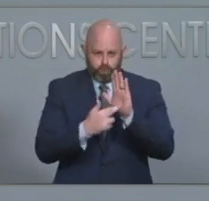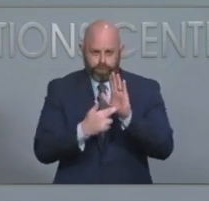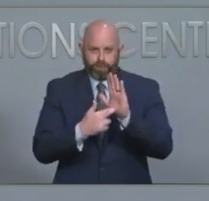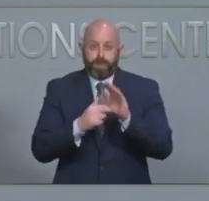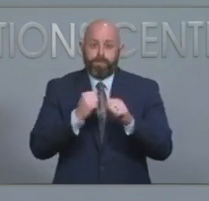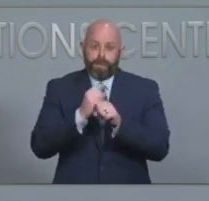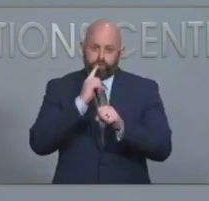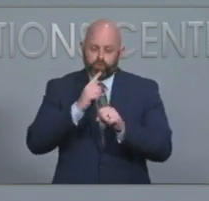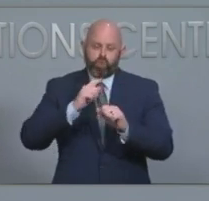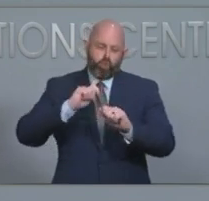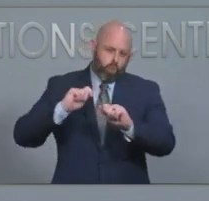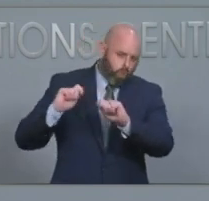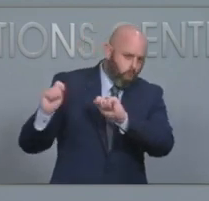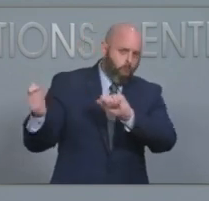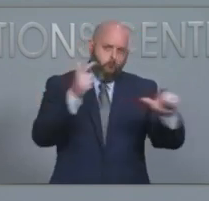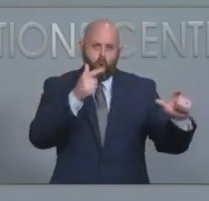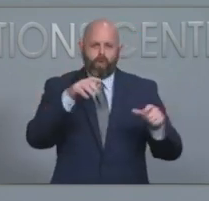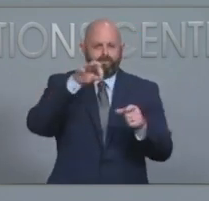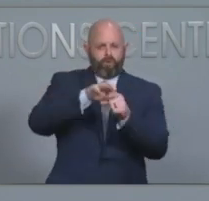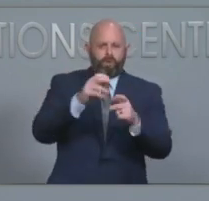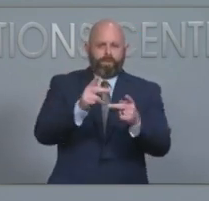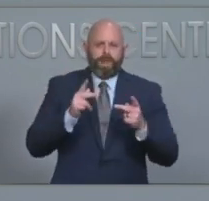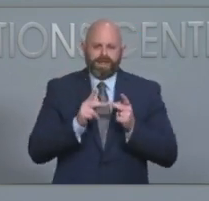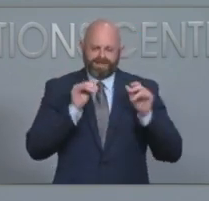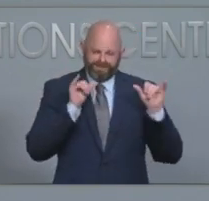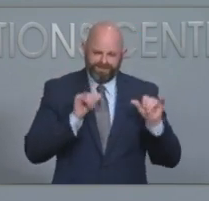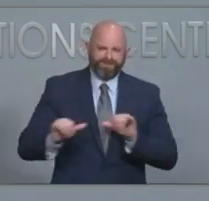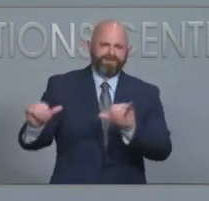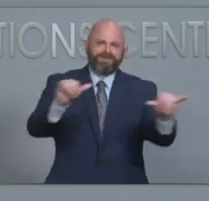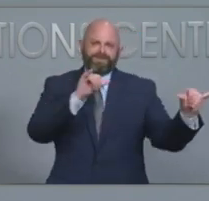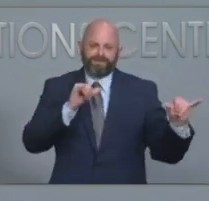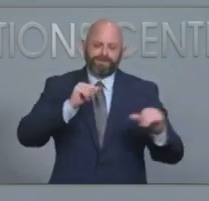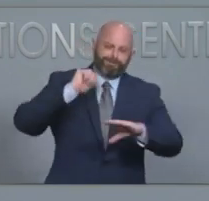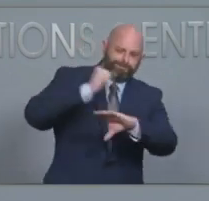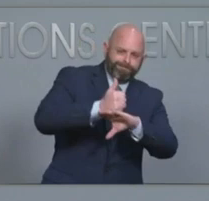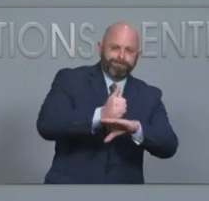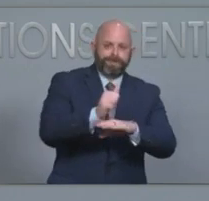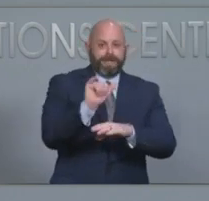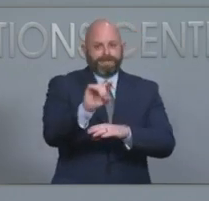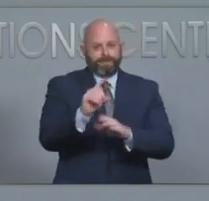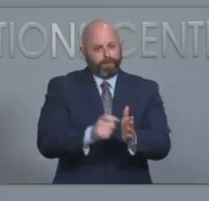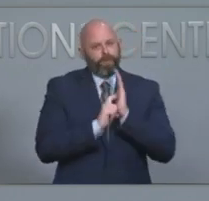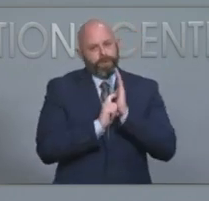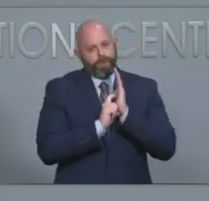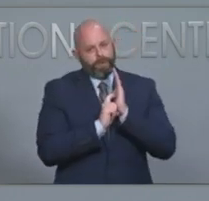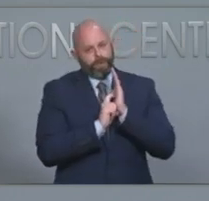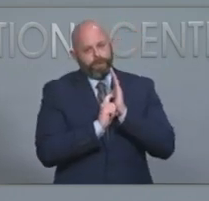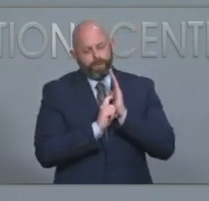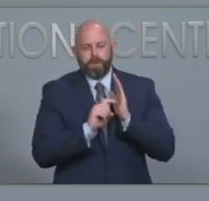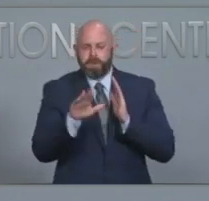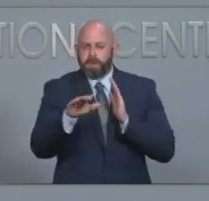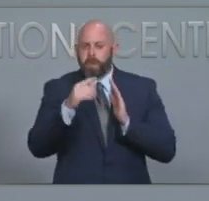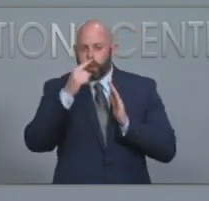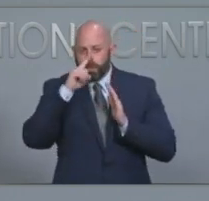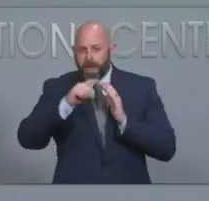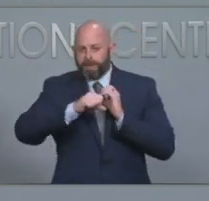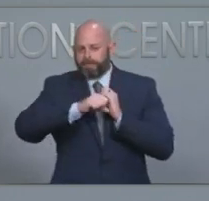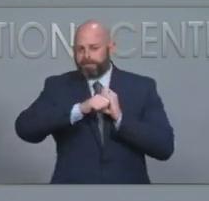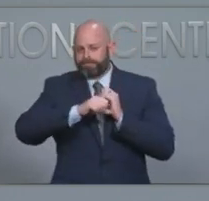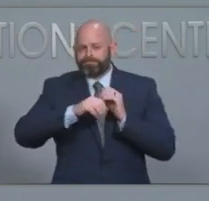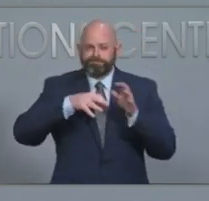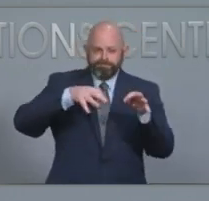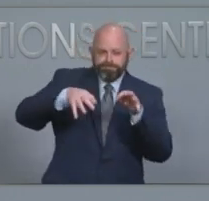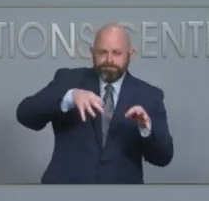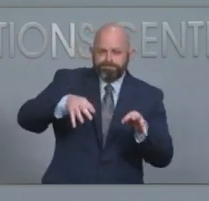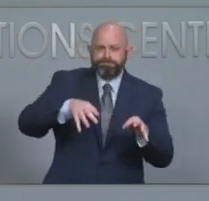of the enforcement and implementation of the photo ID. And I was wondering if you or Mr. Cox could talk about, what